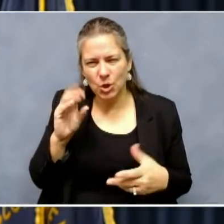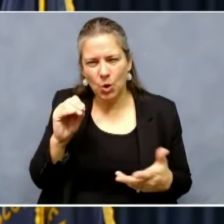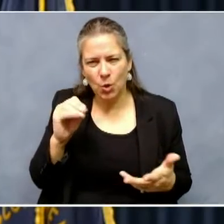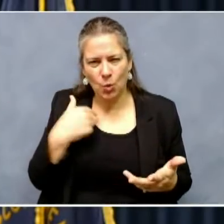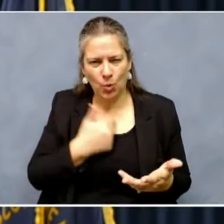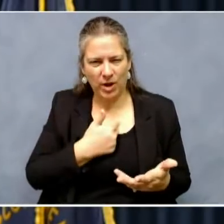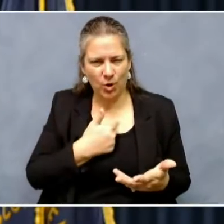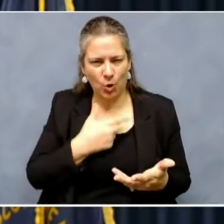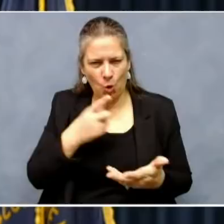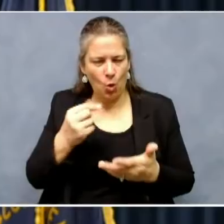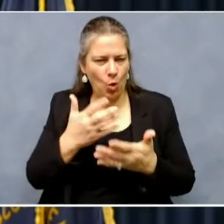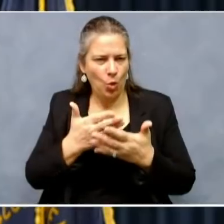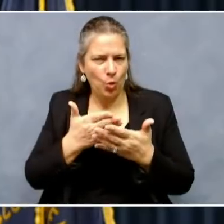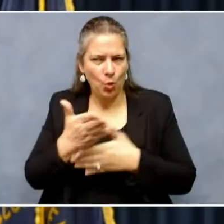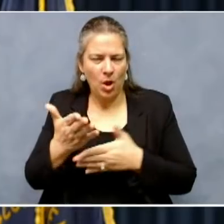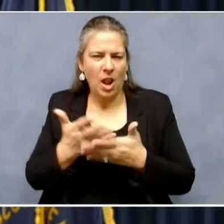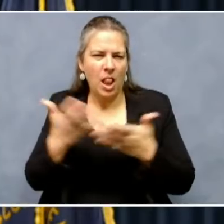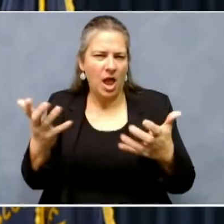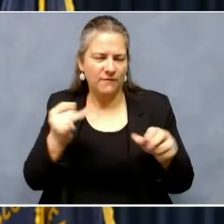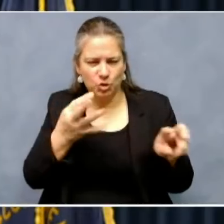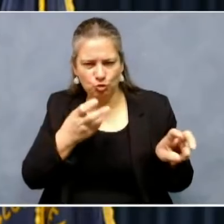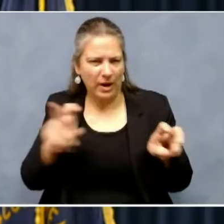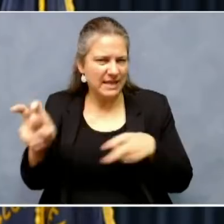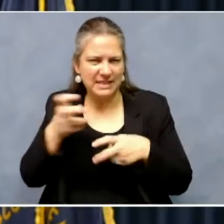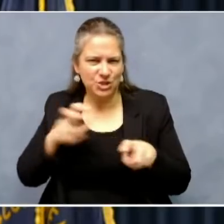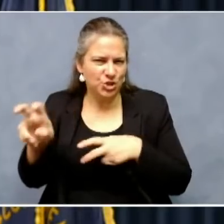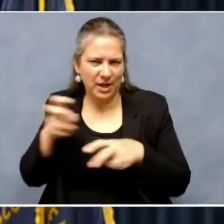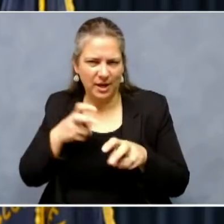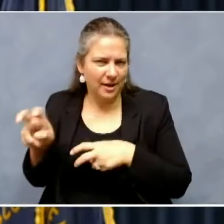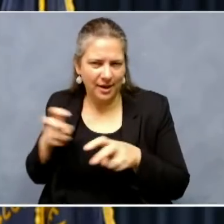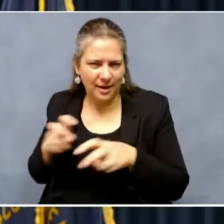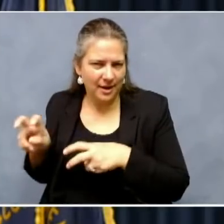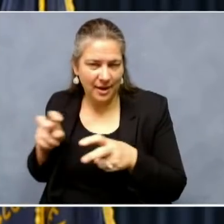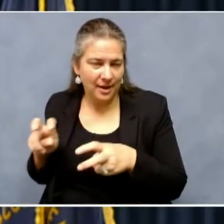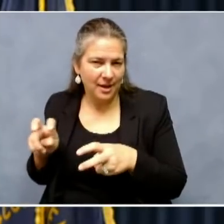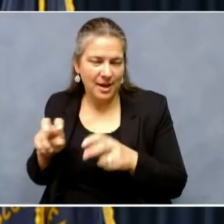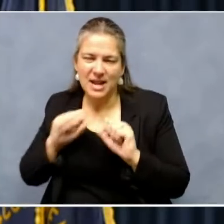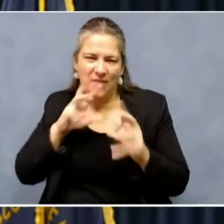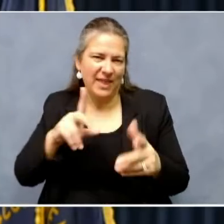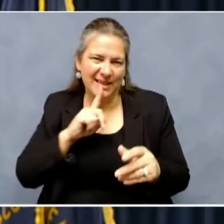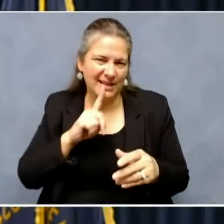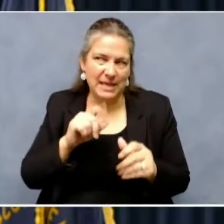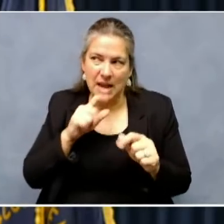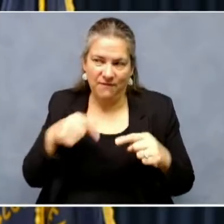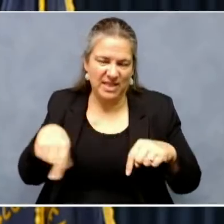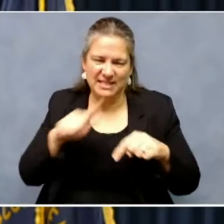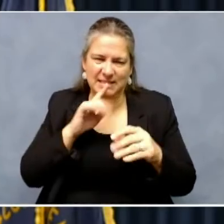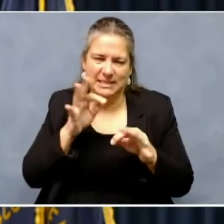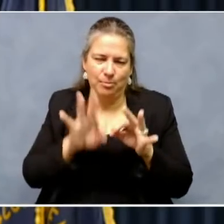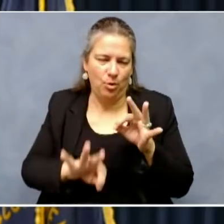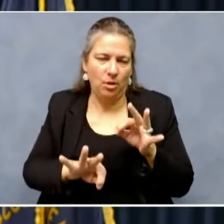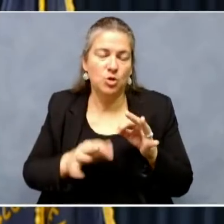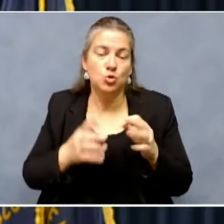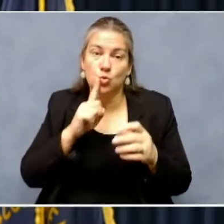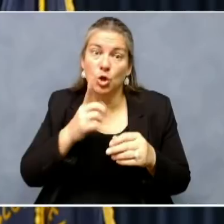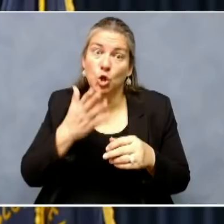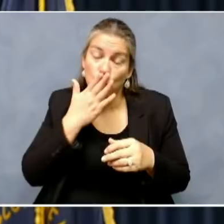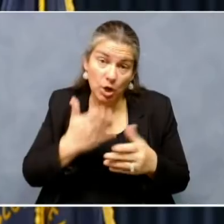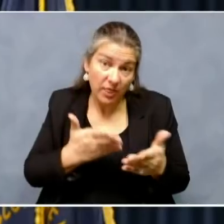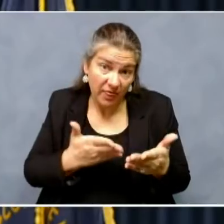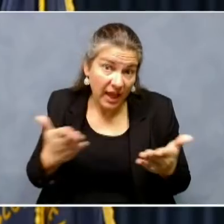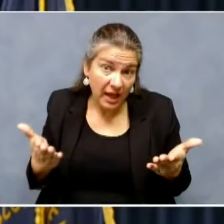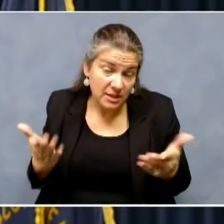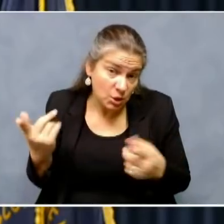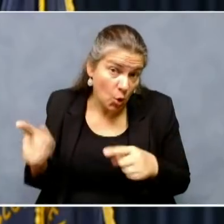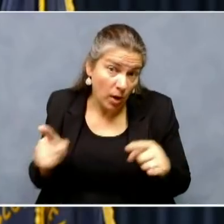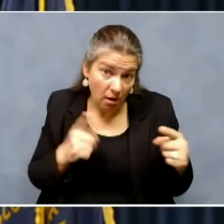a major period of transition, and none of it is simple. But there's some really good things going